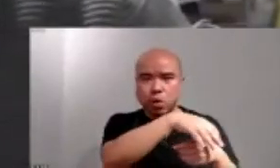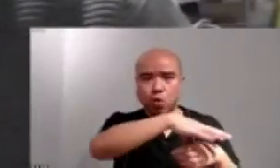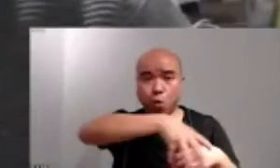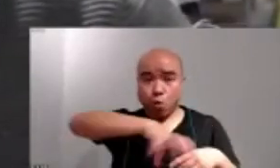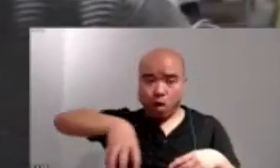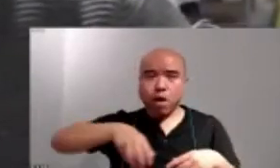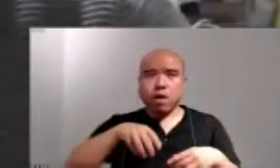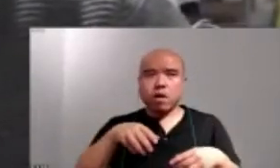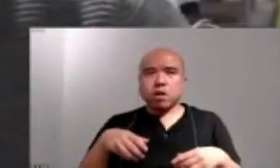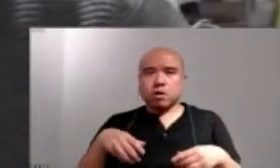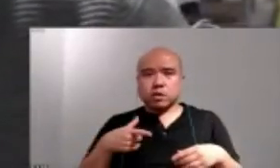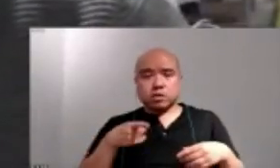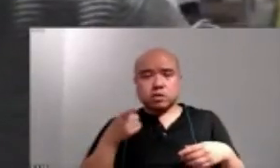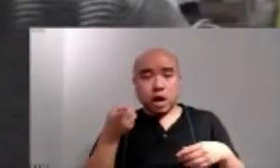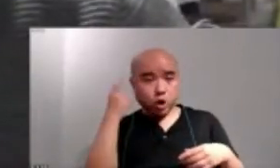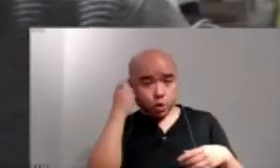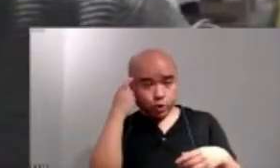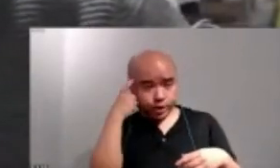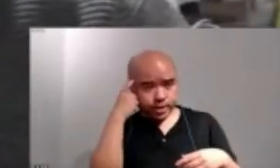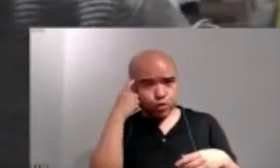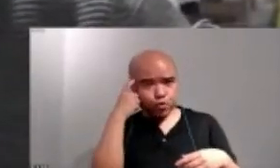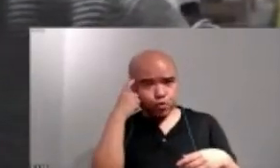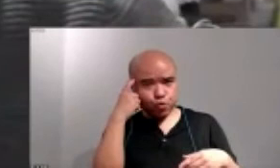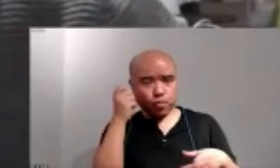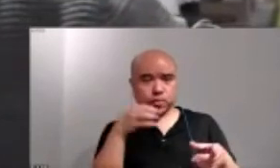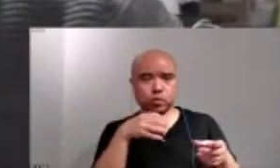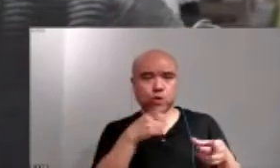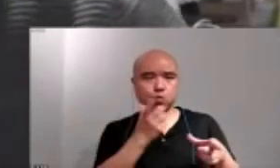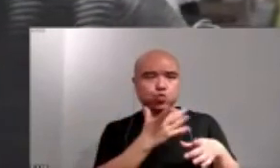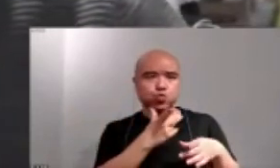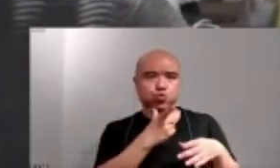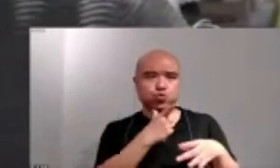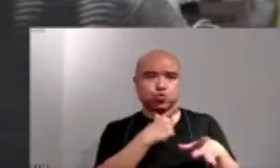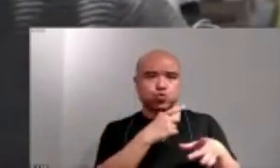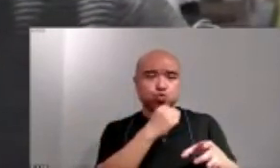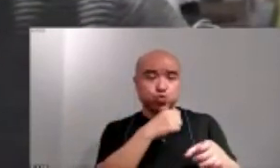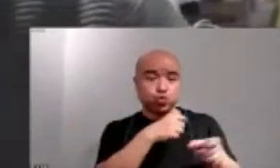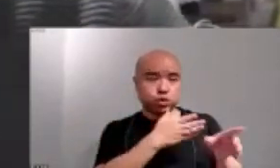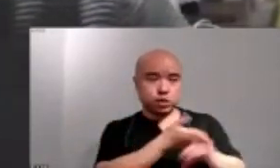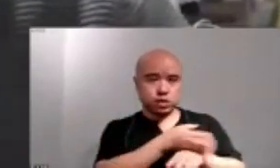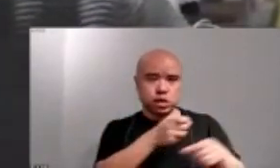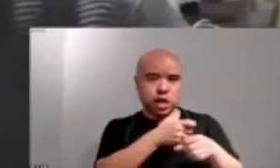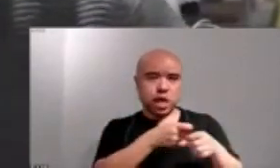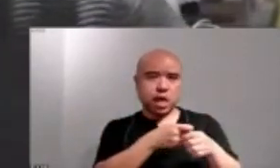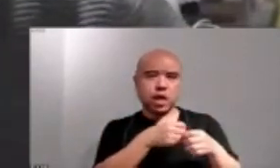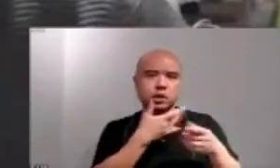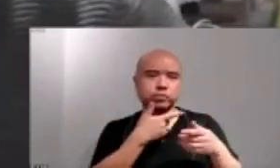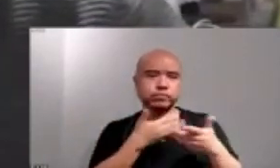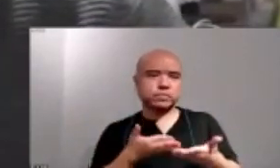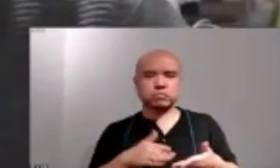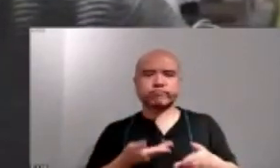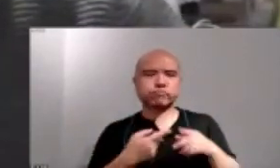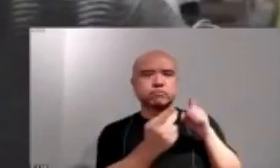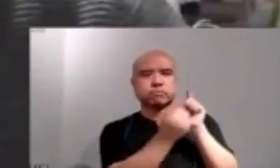that even if we cannot meet each other in face-to-face, we're gonna use Zoom or